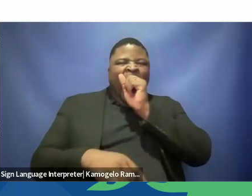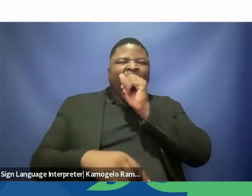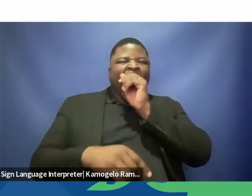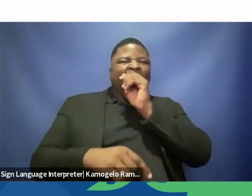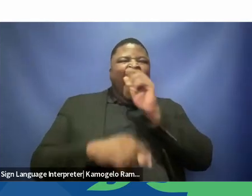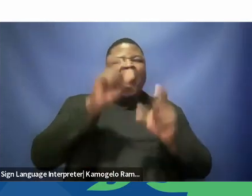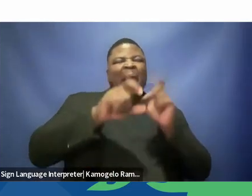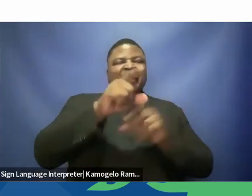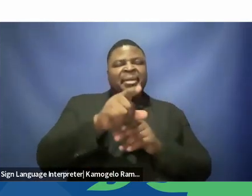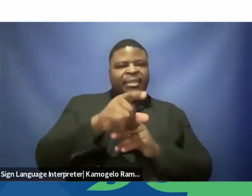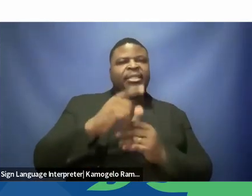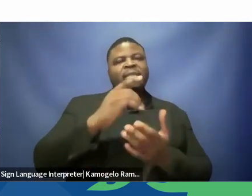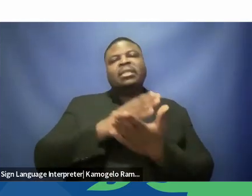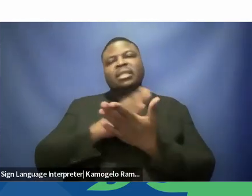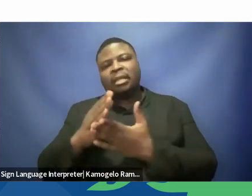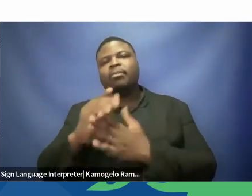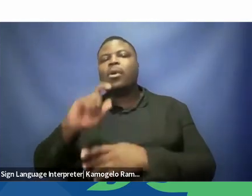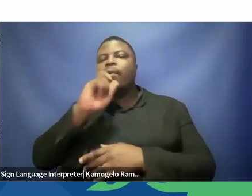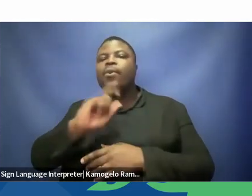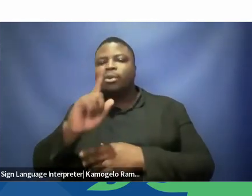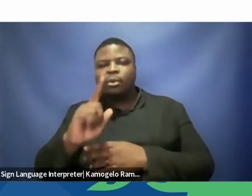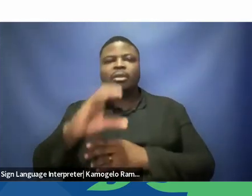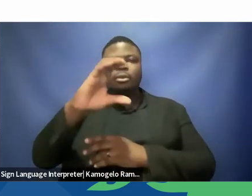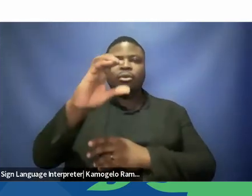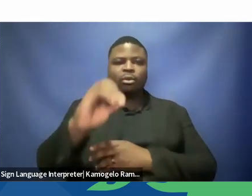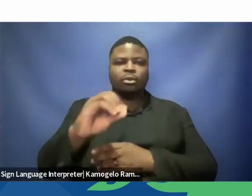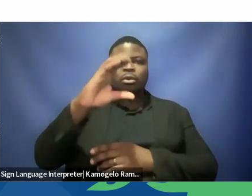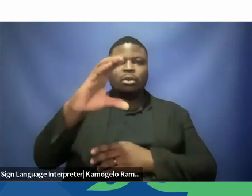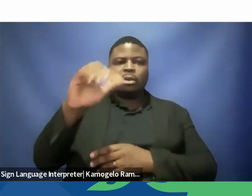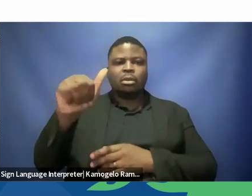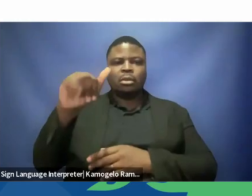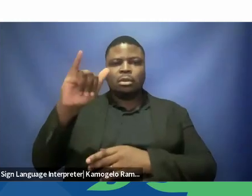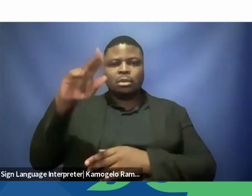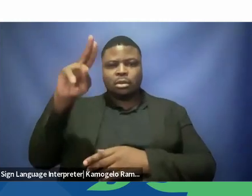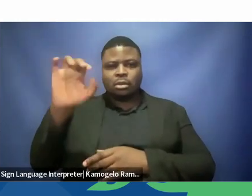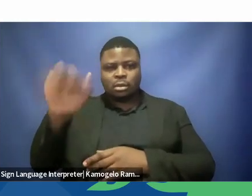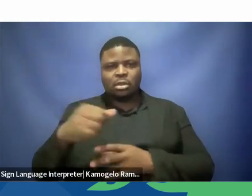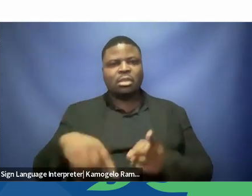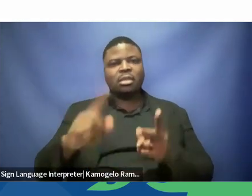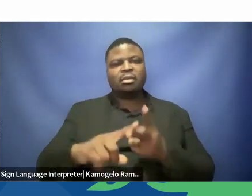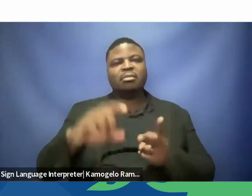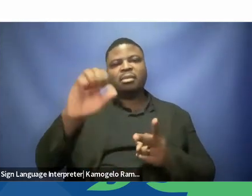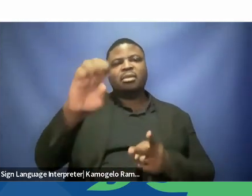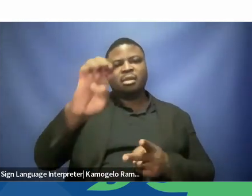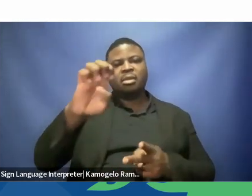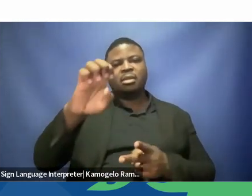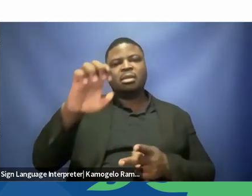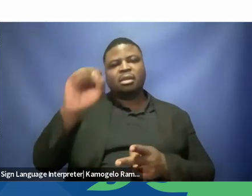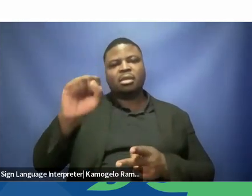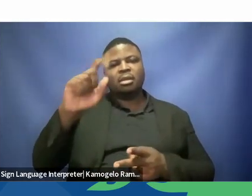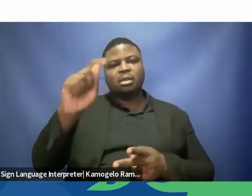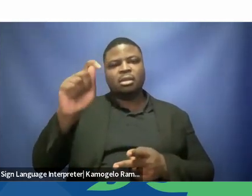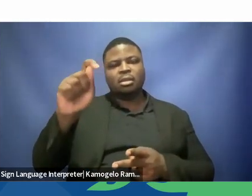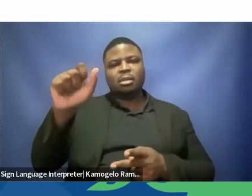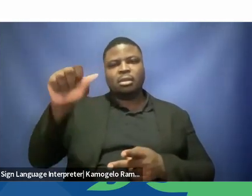who engage in chemsex would also combine it with cocaine, ecstasy, poppers, mandrakes. Some of them use marijuana and